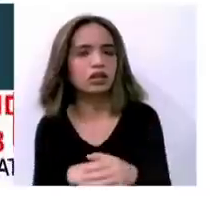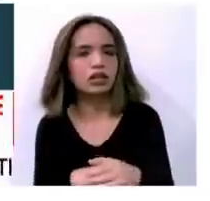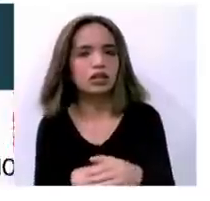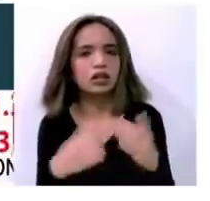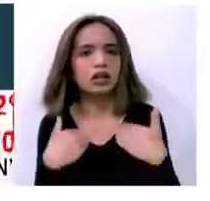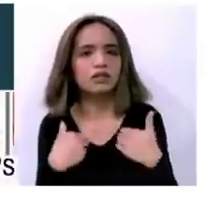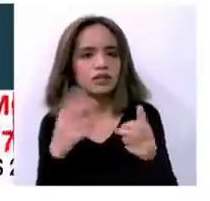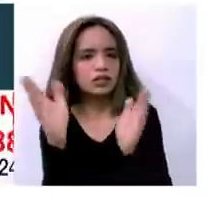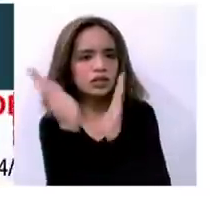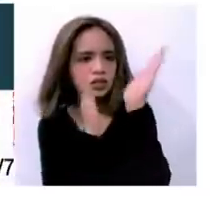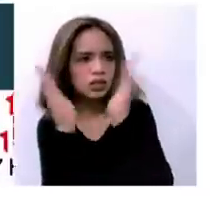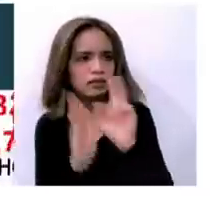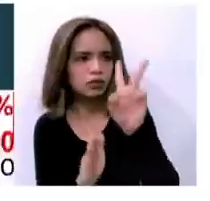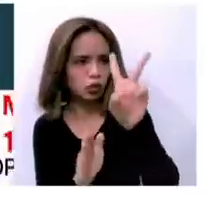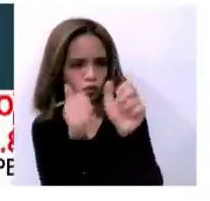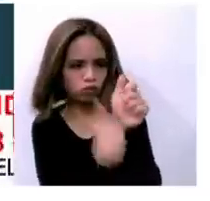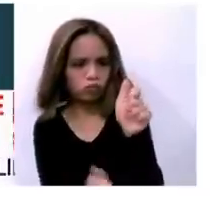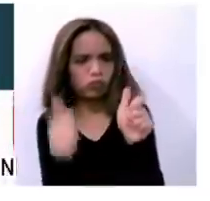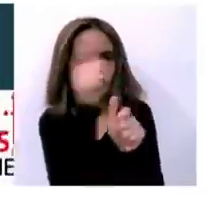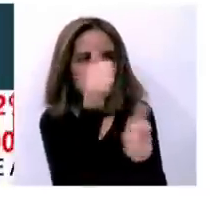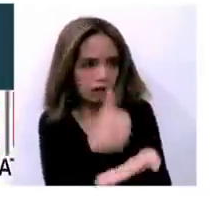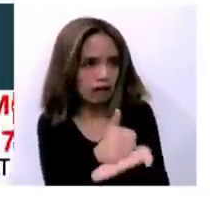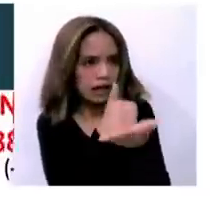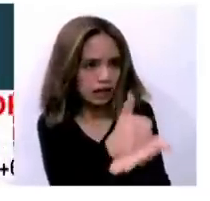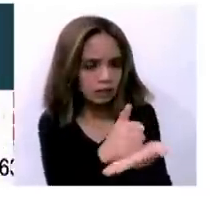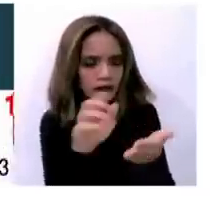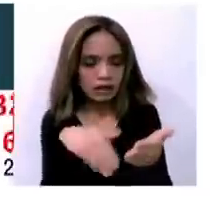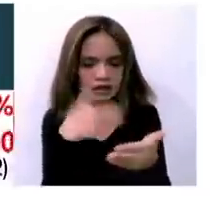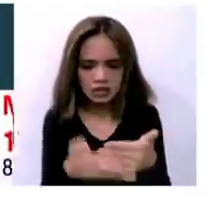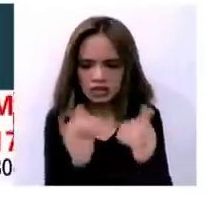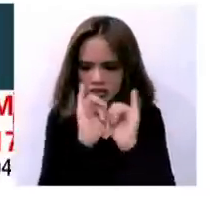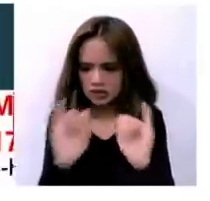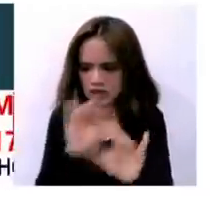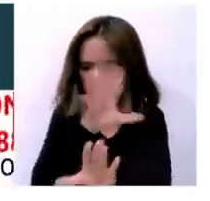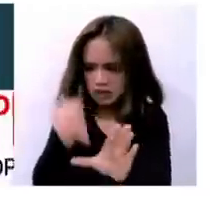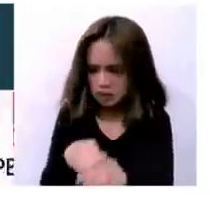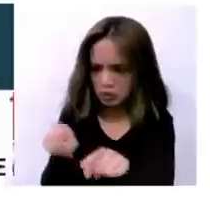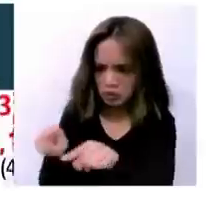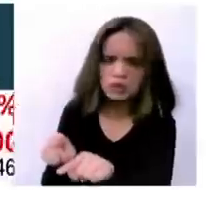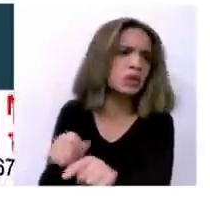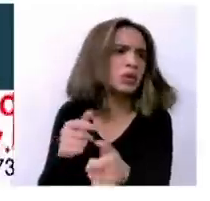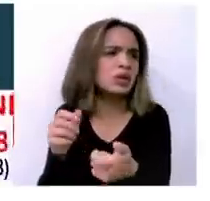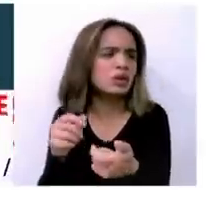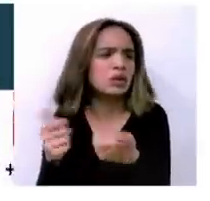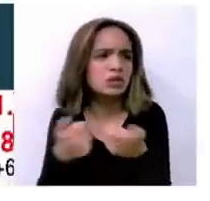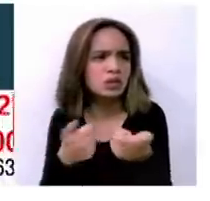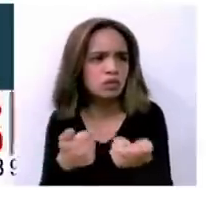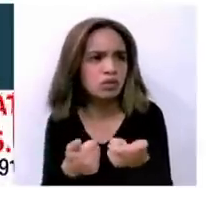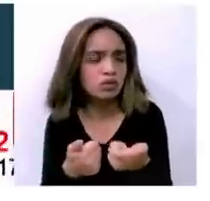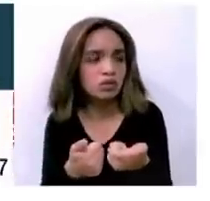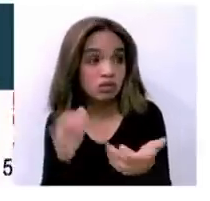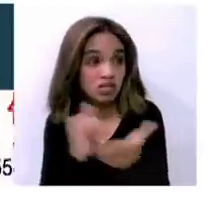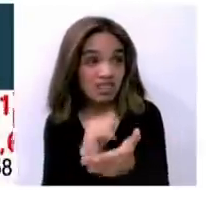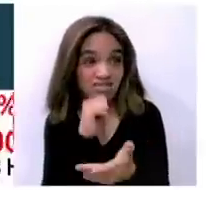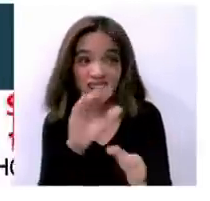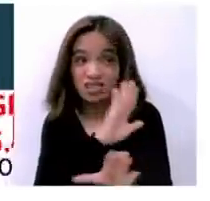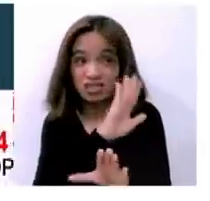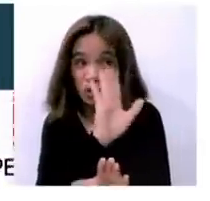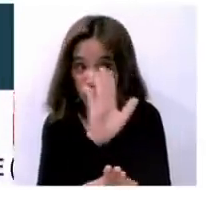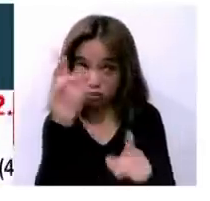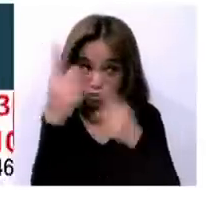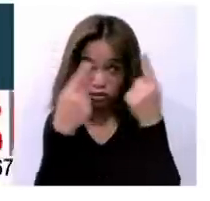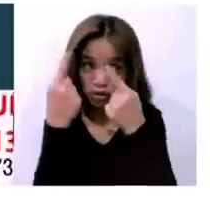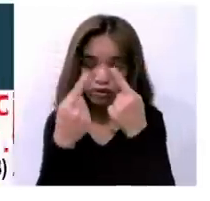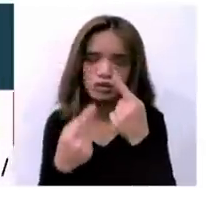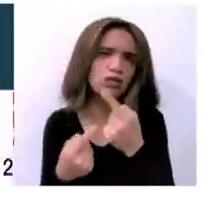masters at the same time, helping you while still being part of this administration. How is that not a concern to you?